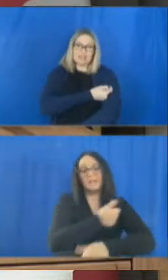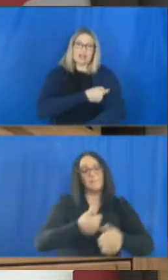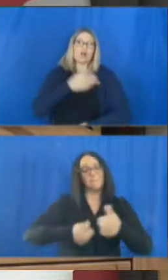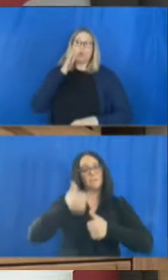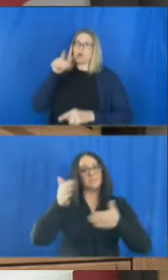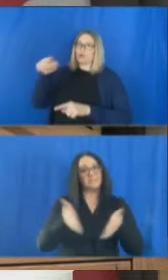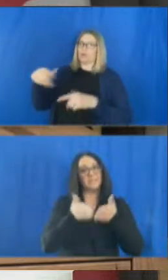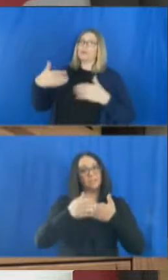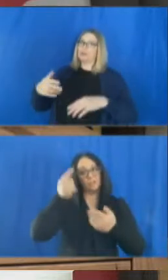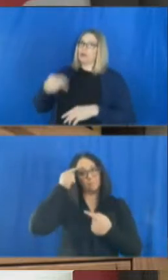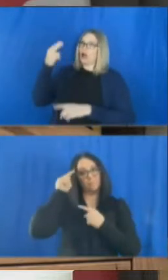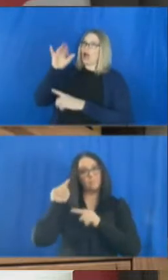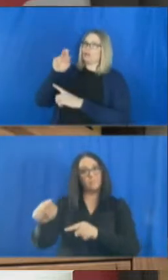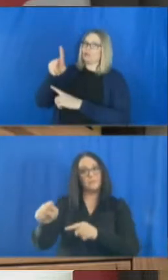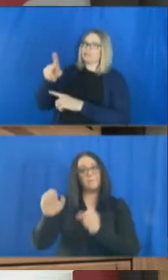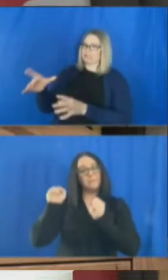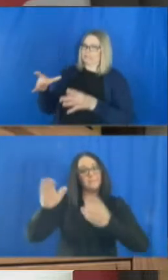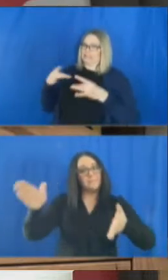greatest risk of dying.